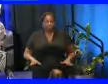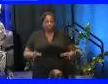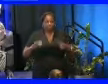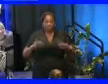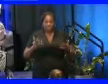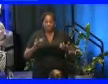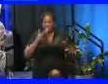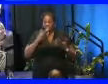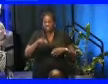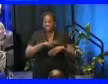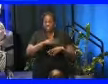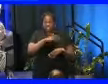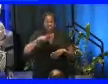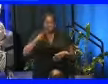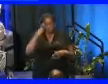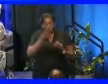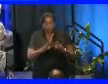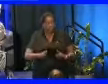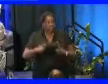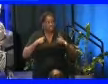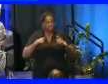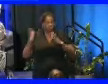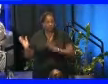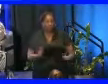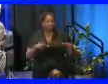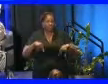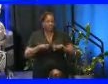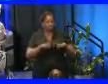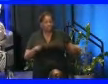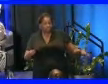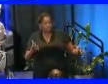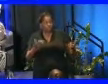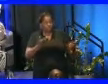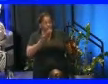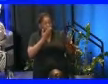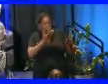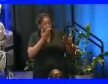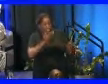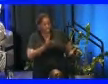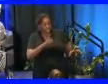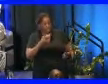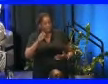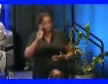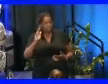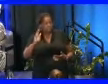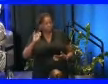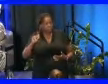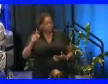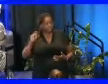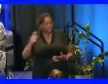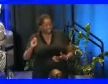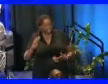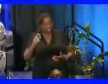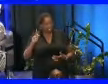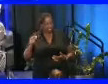the National Council for Independent Living for organizing this panel. And I want to thank Mary Kate and Vicky for moderating it.